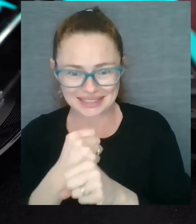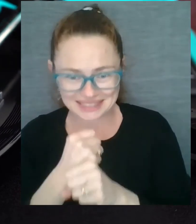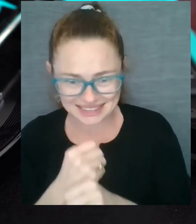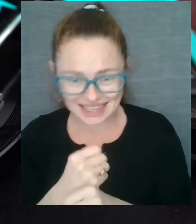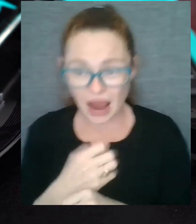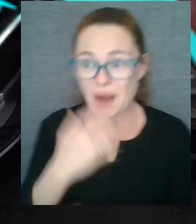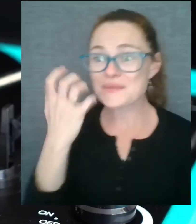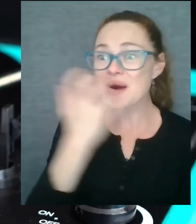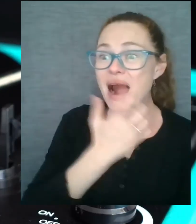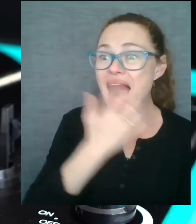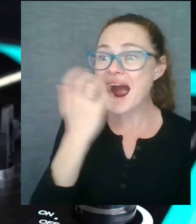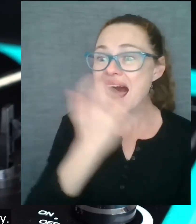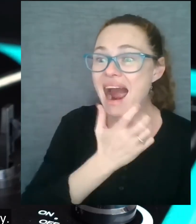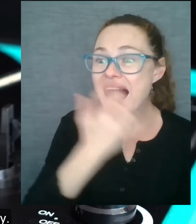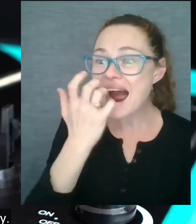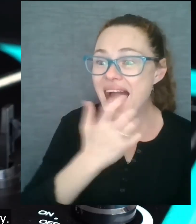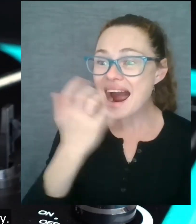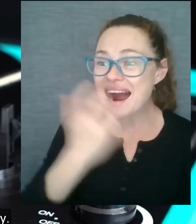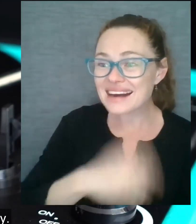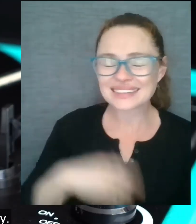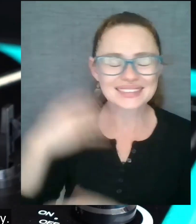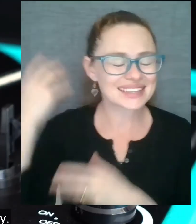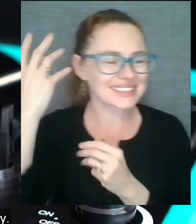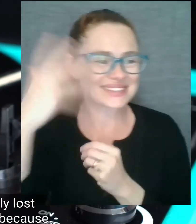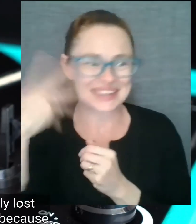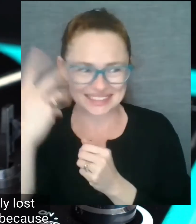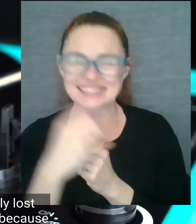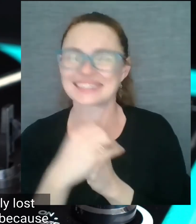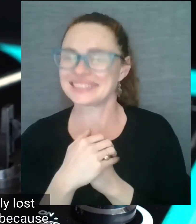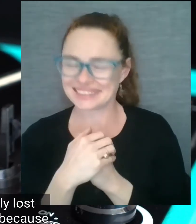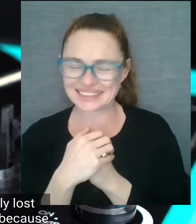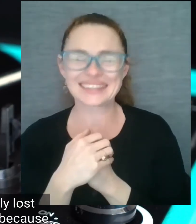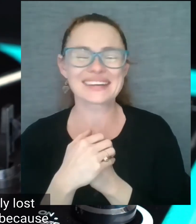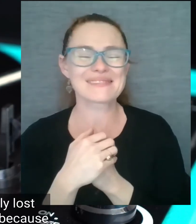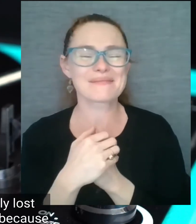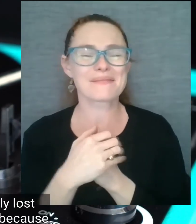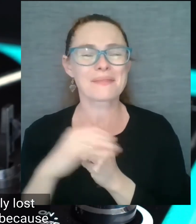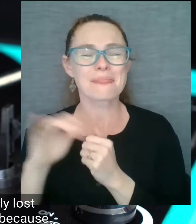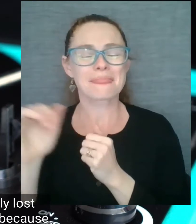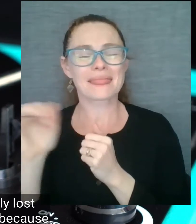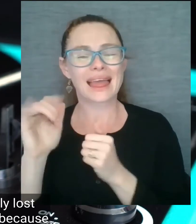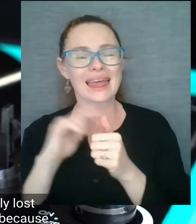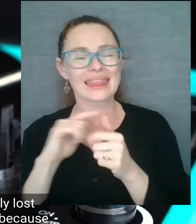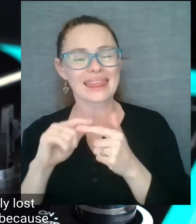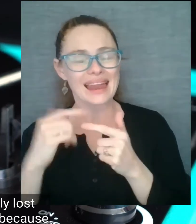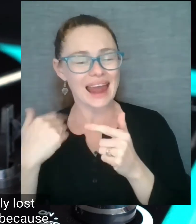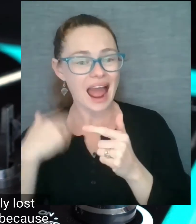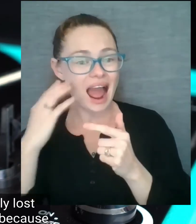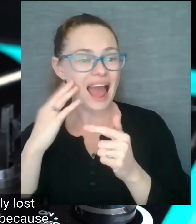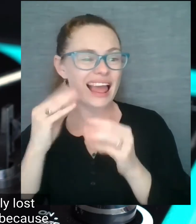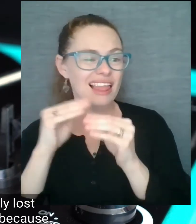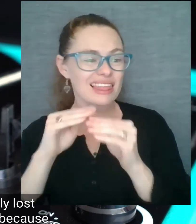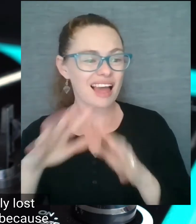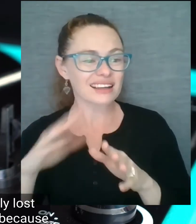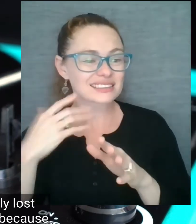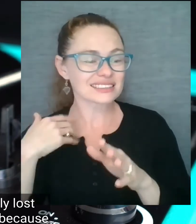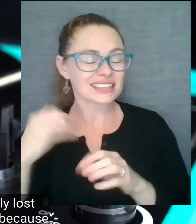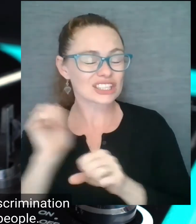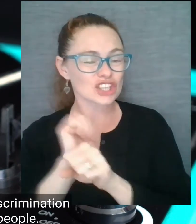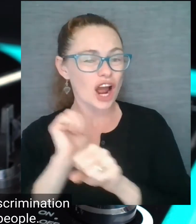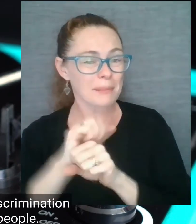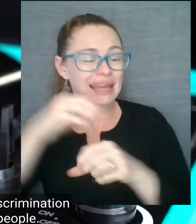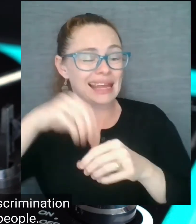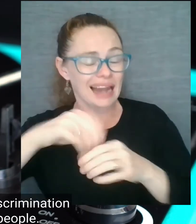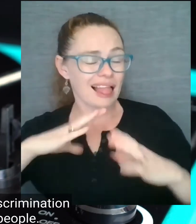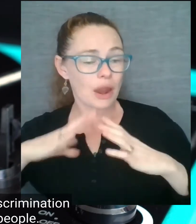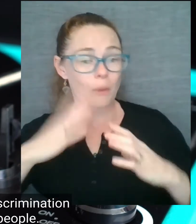Wow. So crazy. And then I actually lost a job in Hollywood because